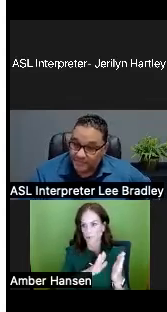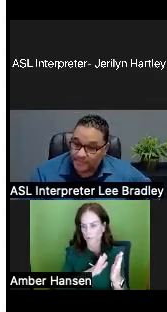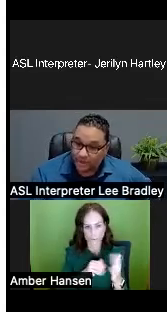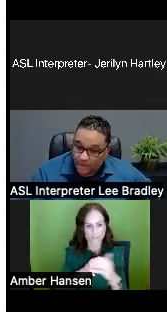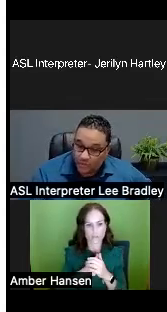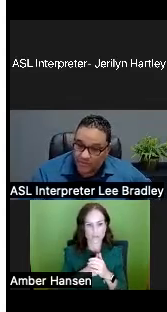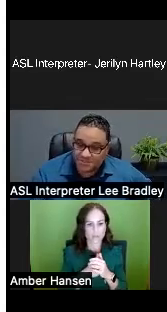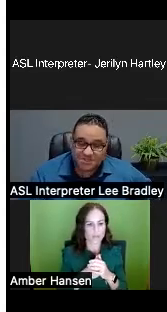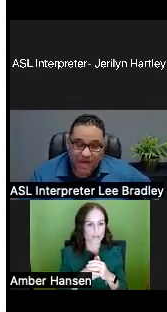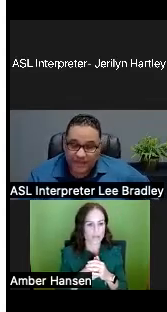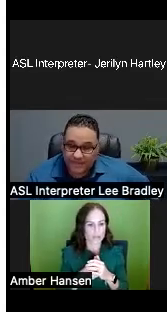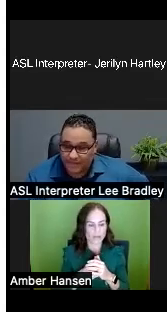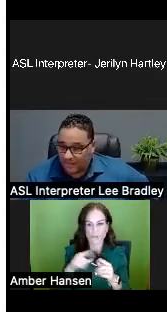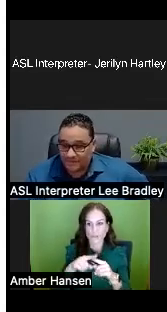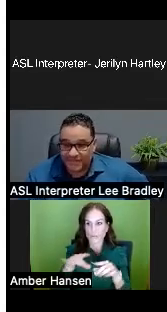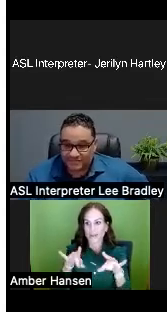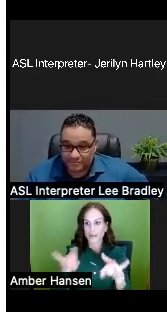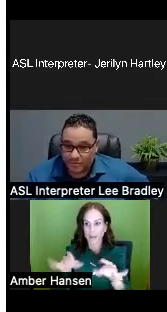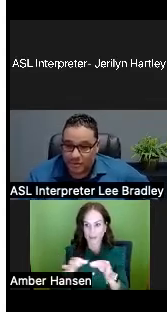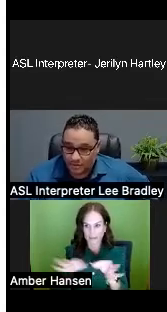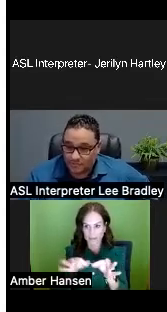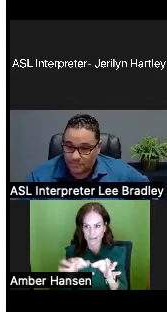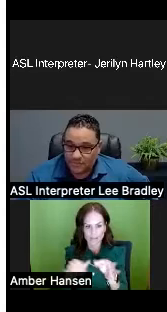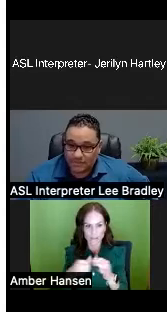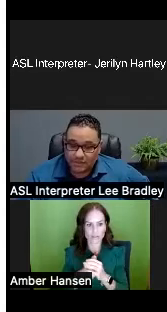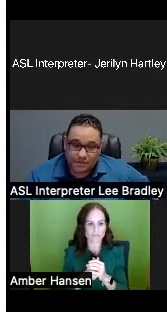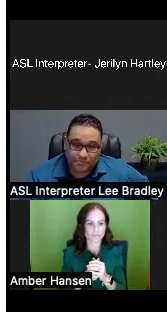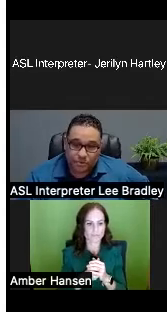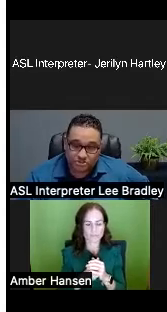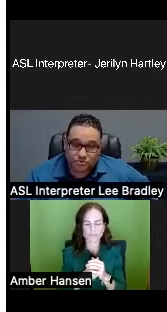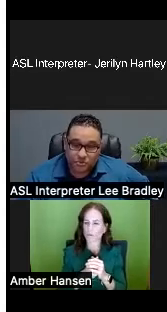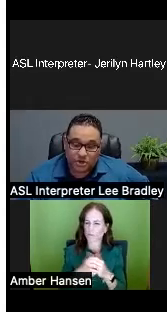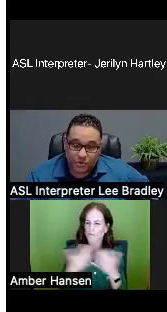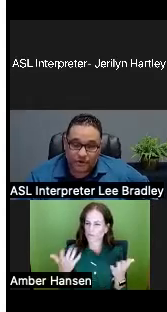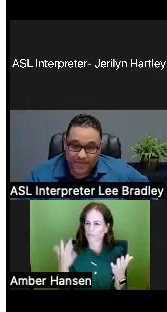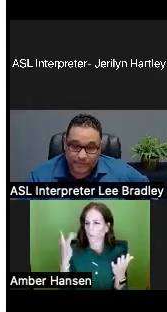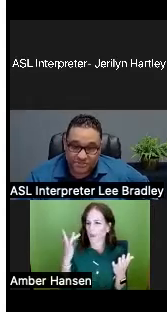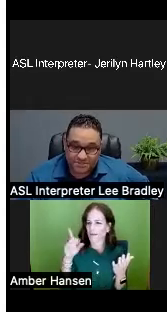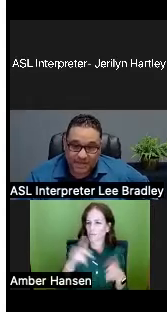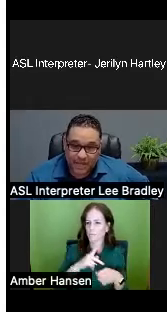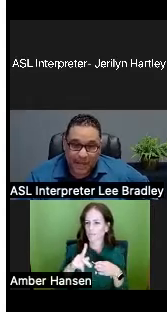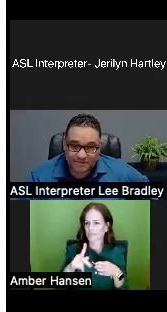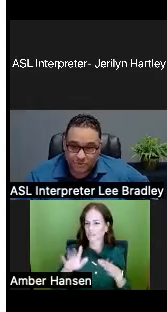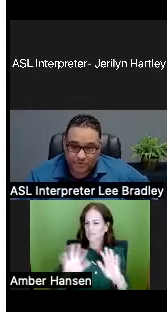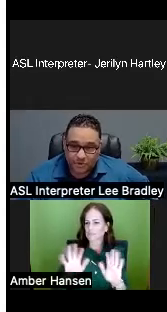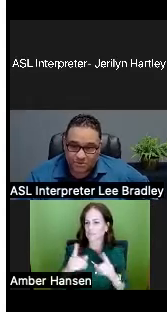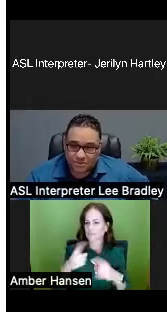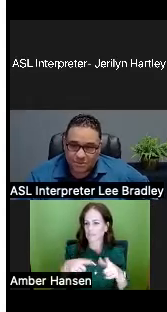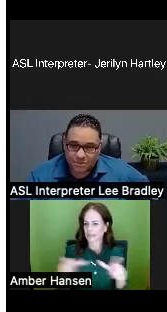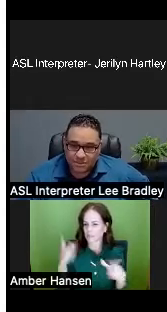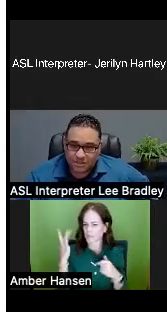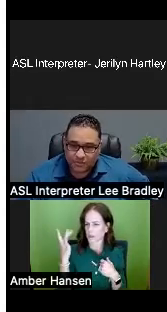using them alone is not an effective approach to acquire language. It's not an optimal